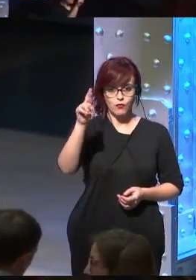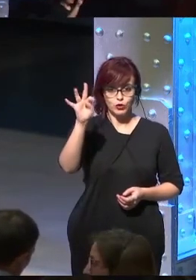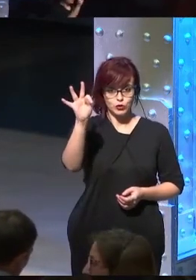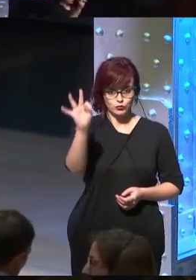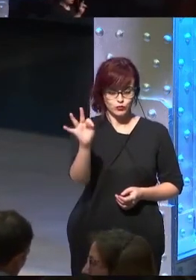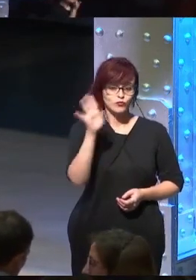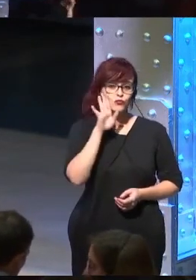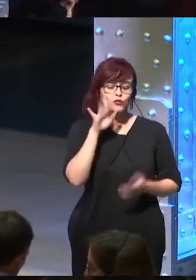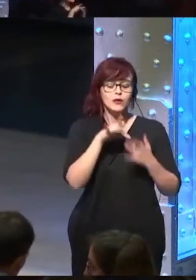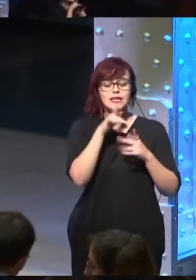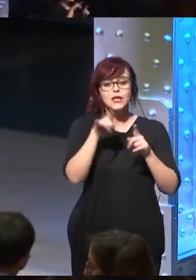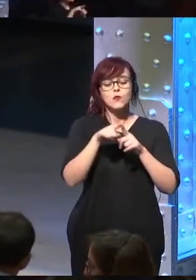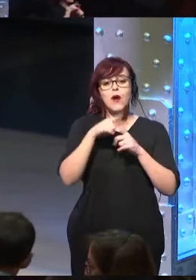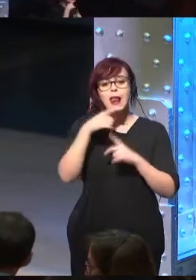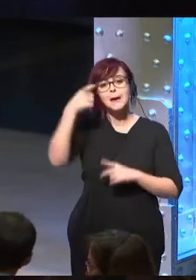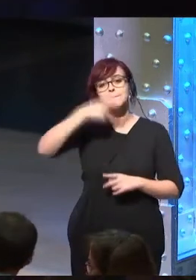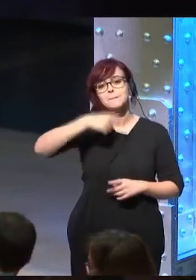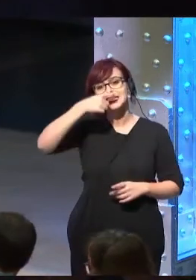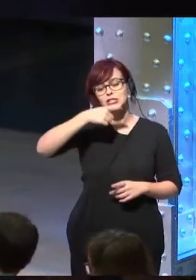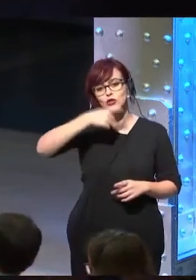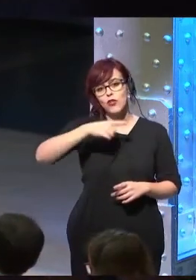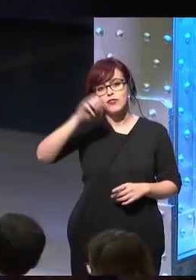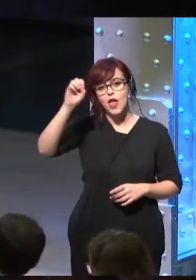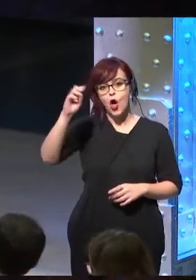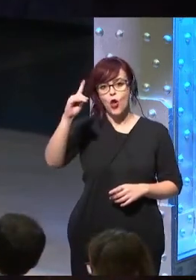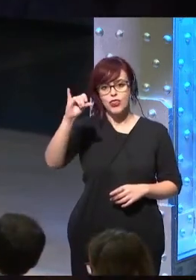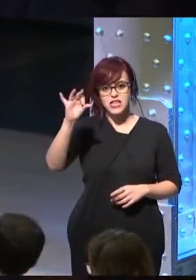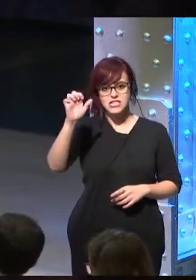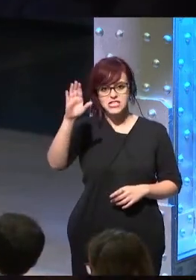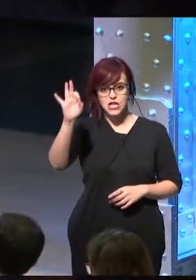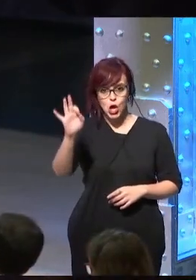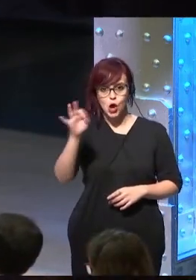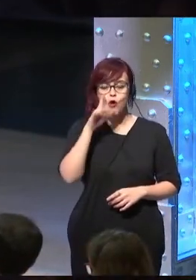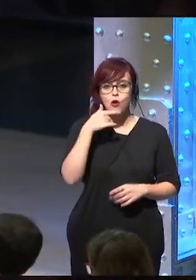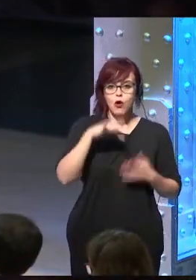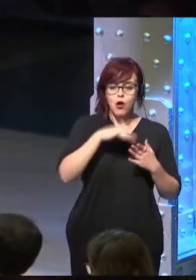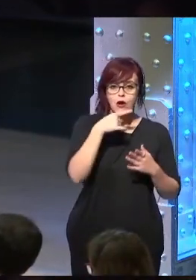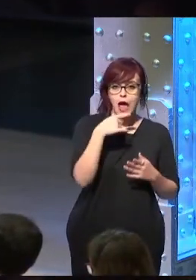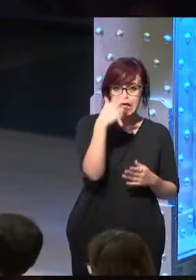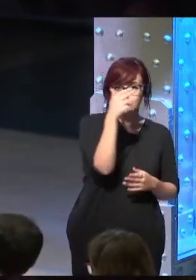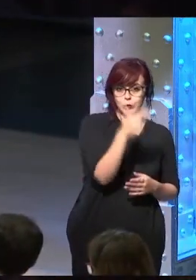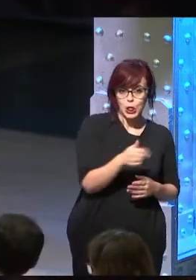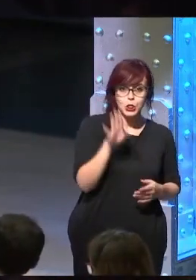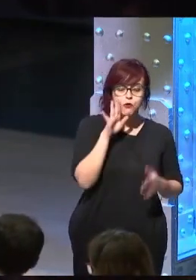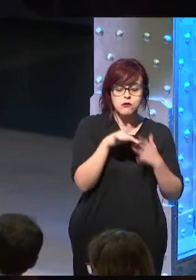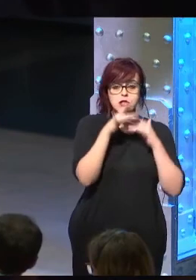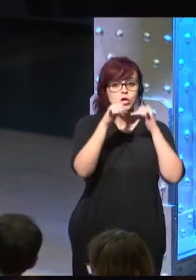when they study the myth of Odysseus.